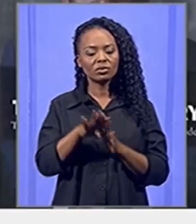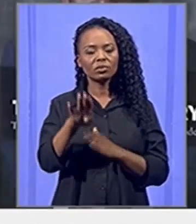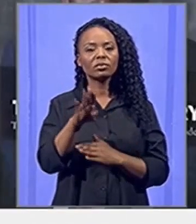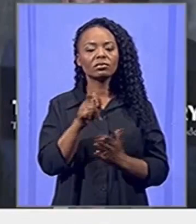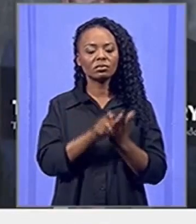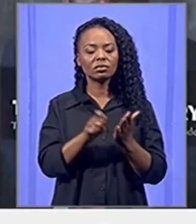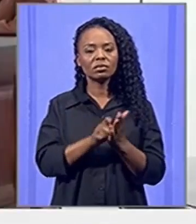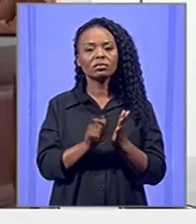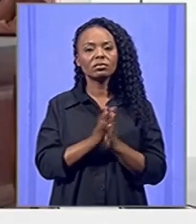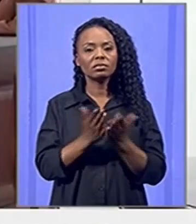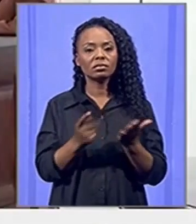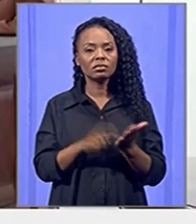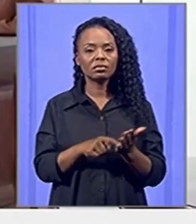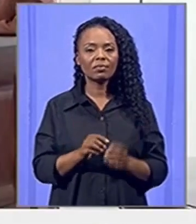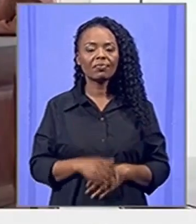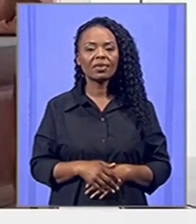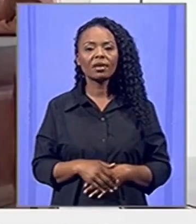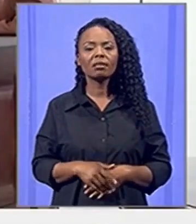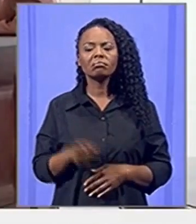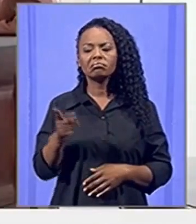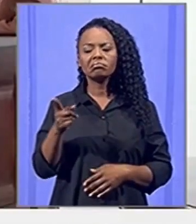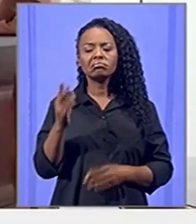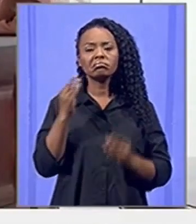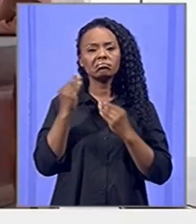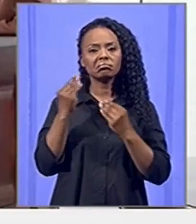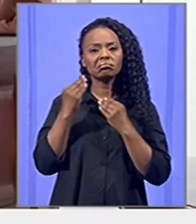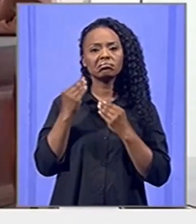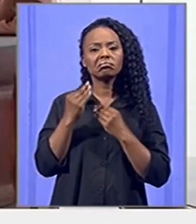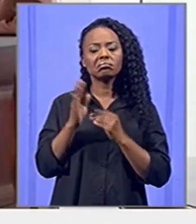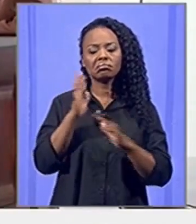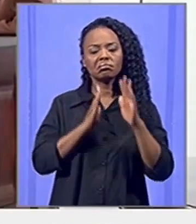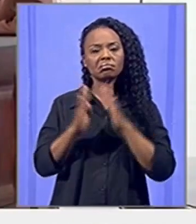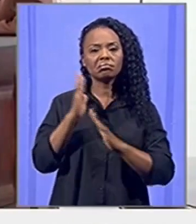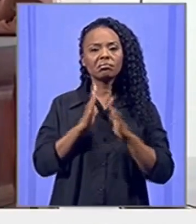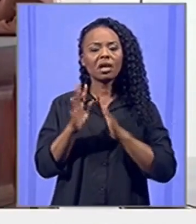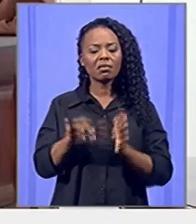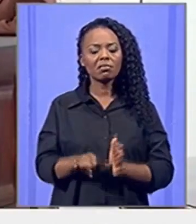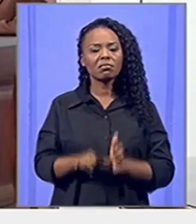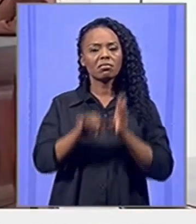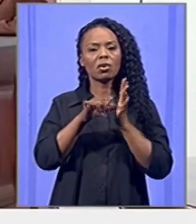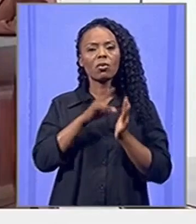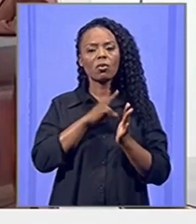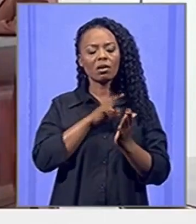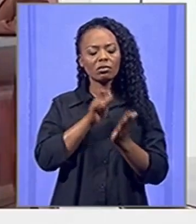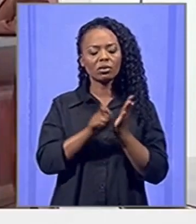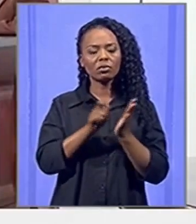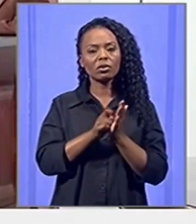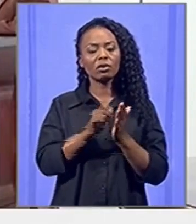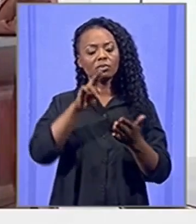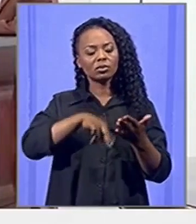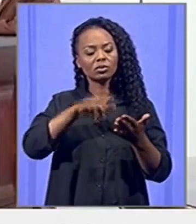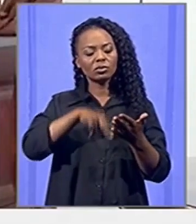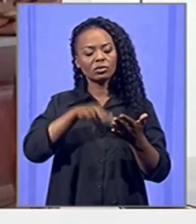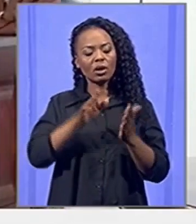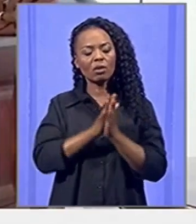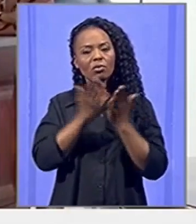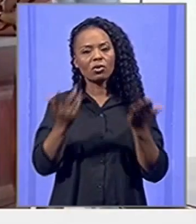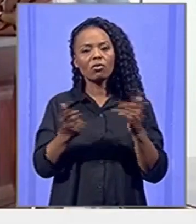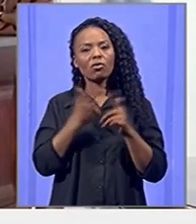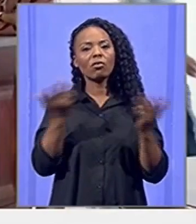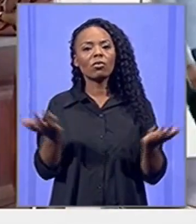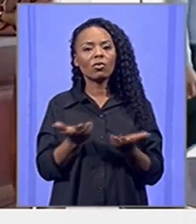ba ile ba re bolella ka boteo ba re dibuka tsena tse re di balang tsena re na di tswa o